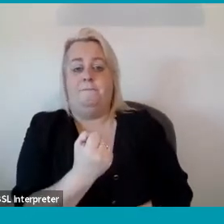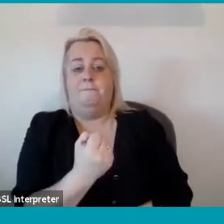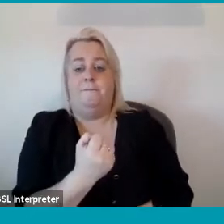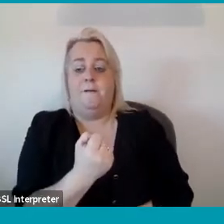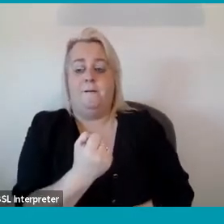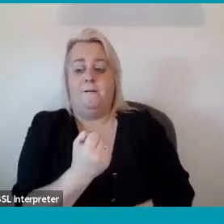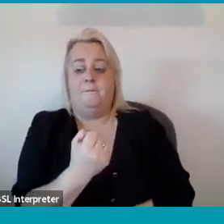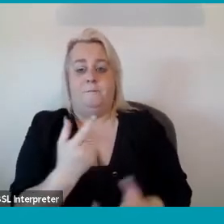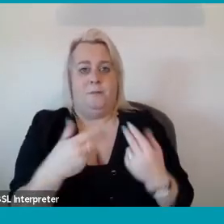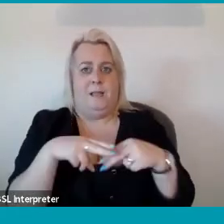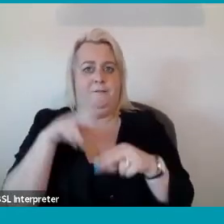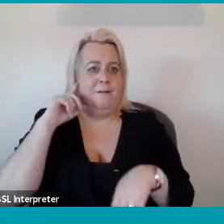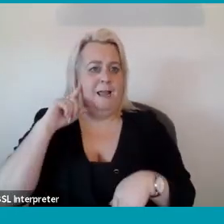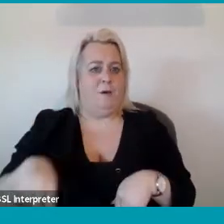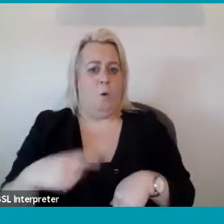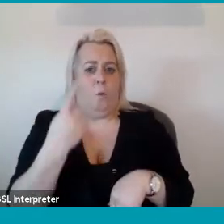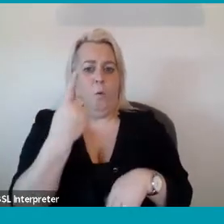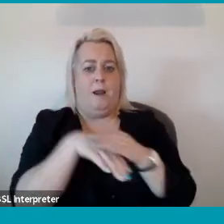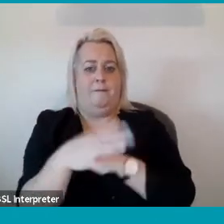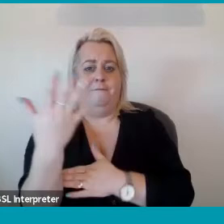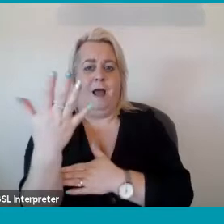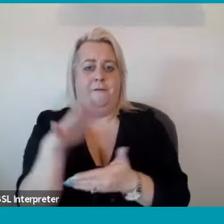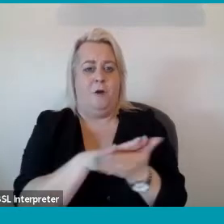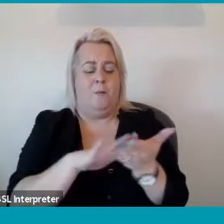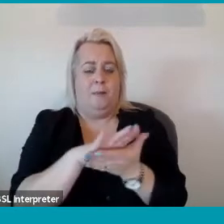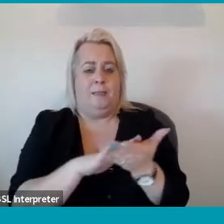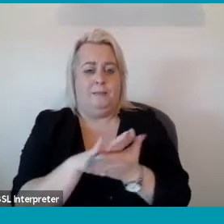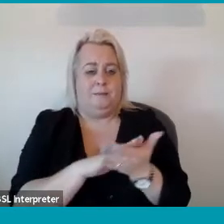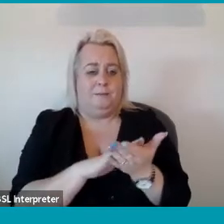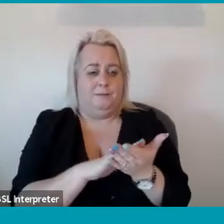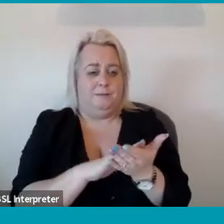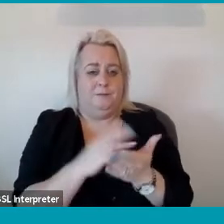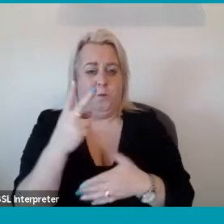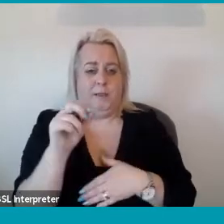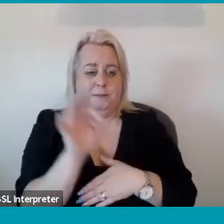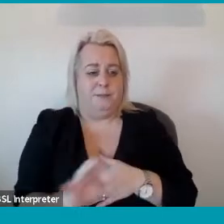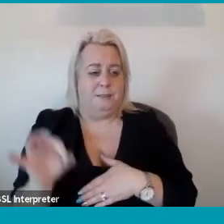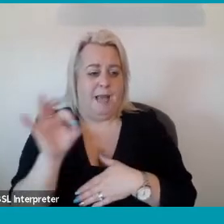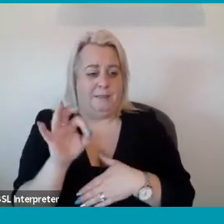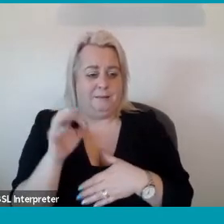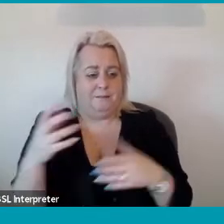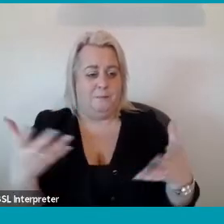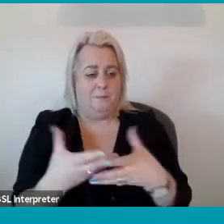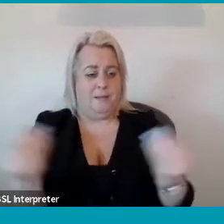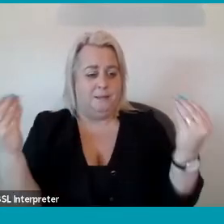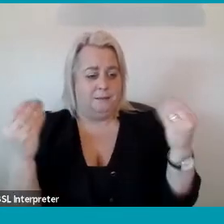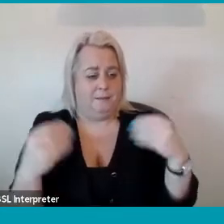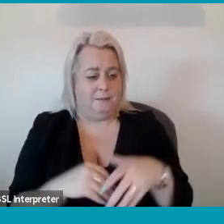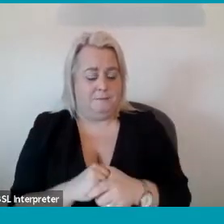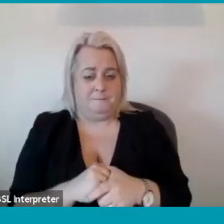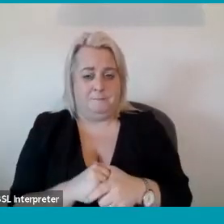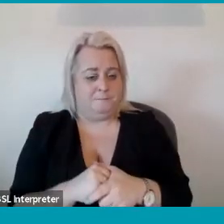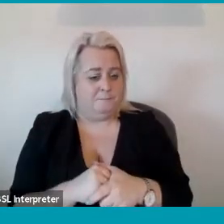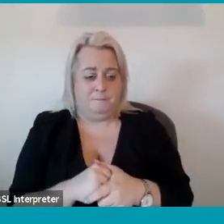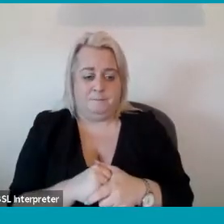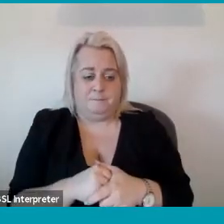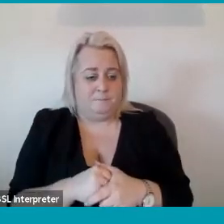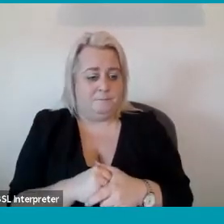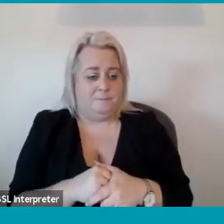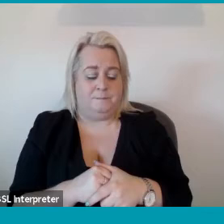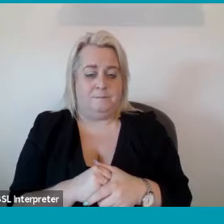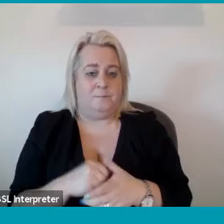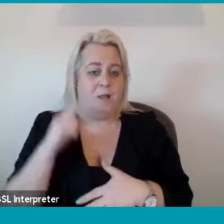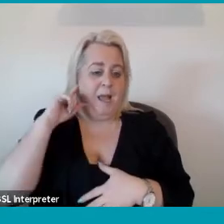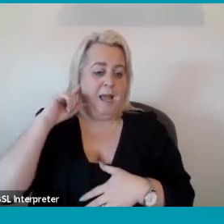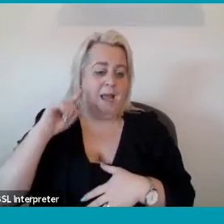to ignore that 1 in 5, that's an awful lot of talent that we're missing out on. And so ignoring that fifth of the talent